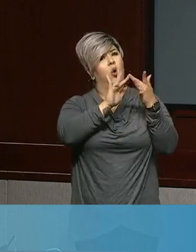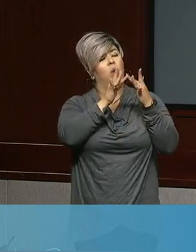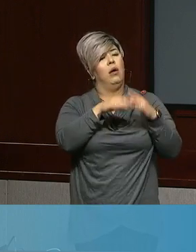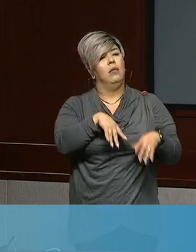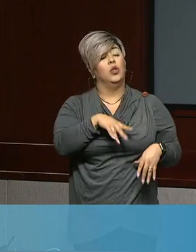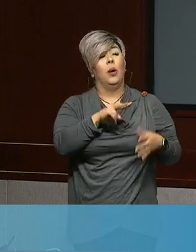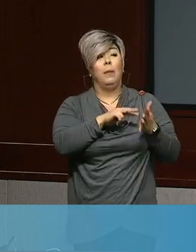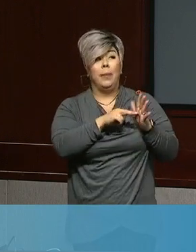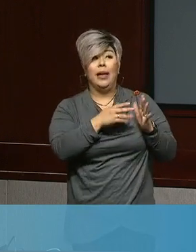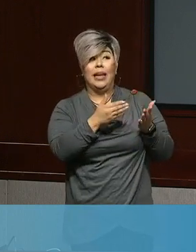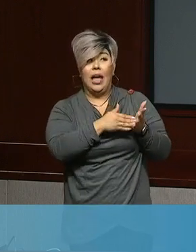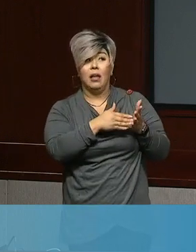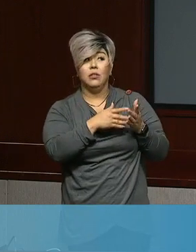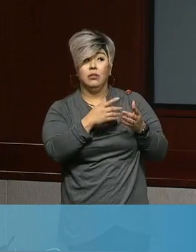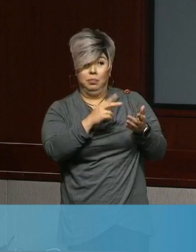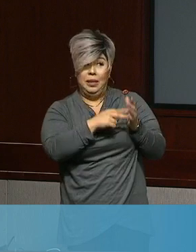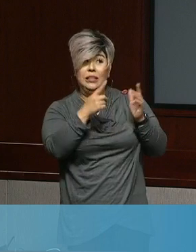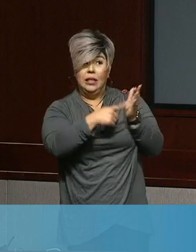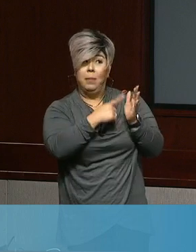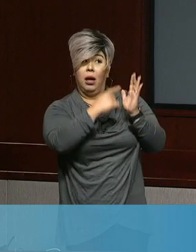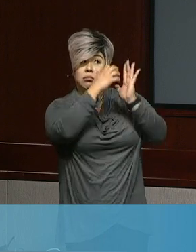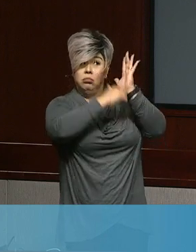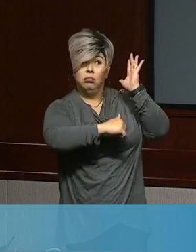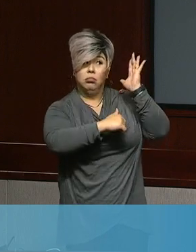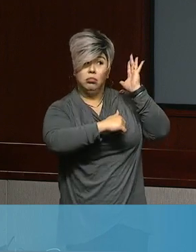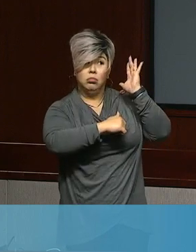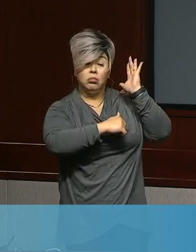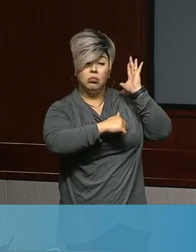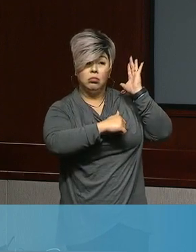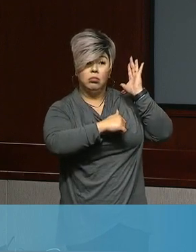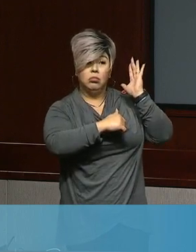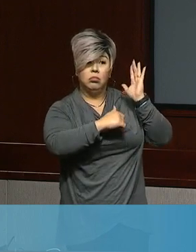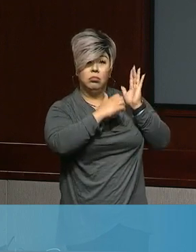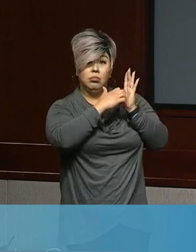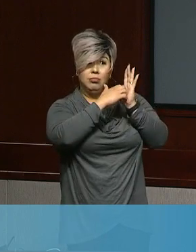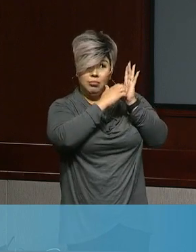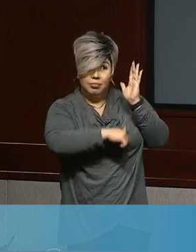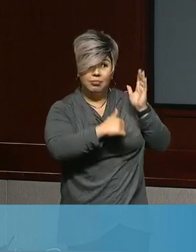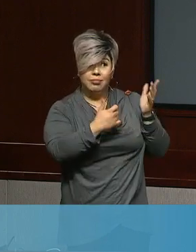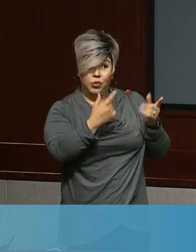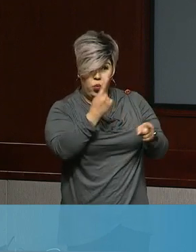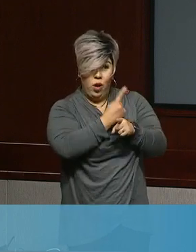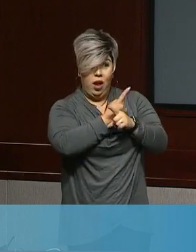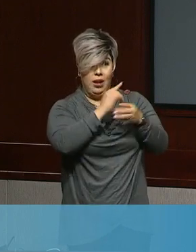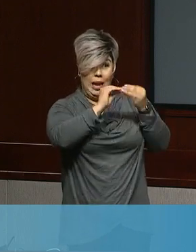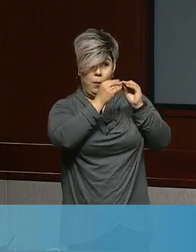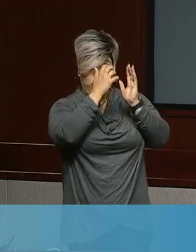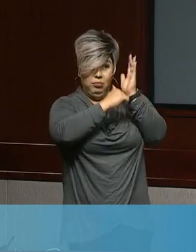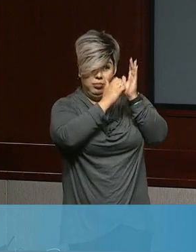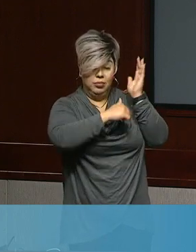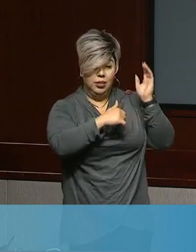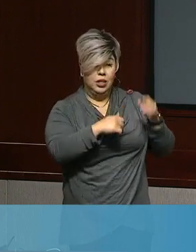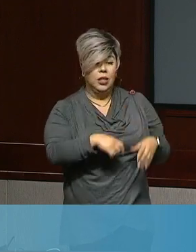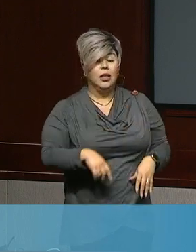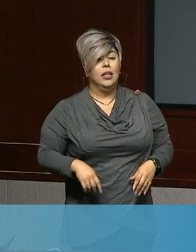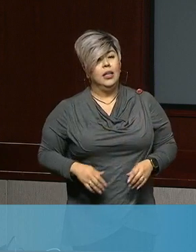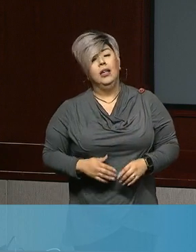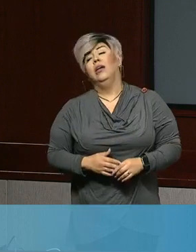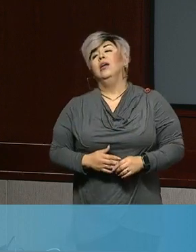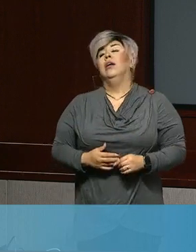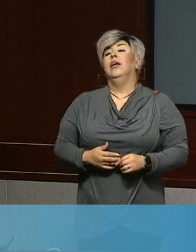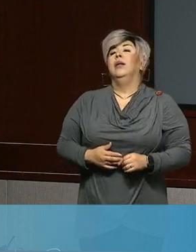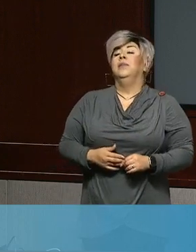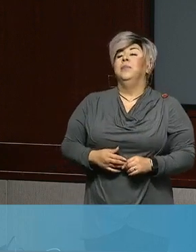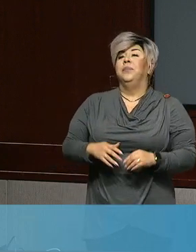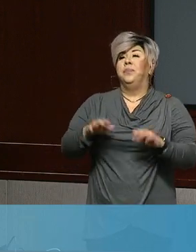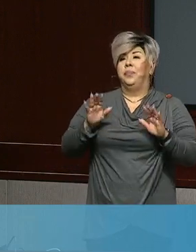just so we're clear, does mean that you guys take that case off and make sure that it's adjusted appropriately? So if